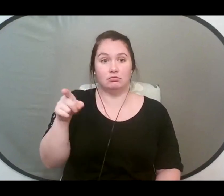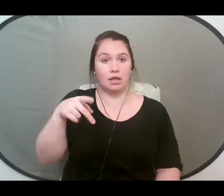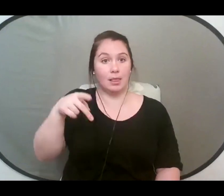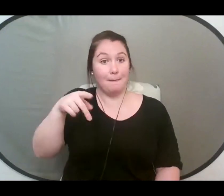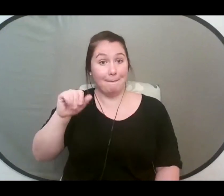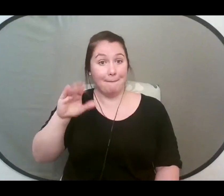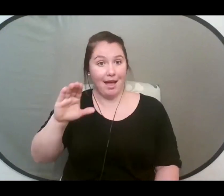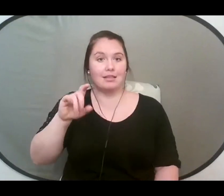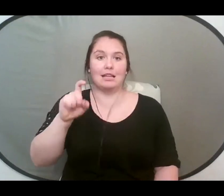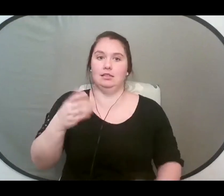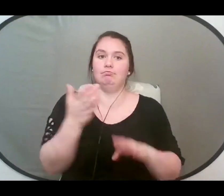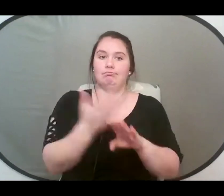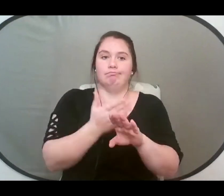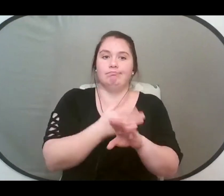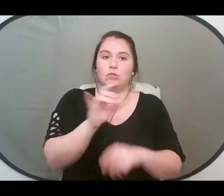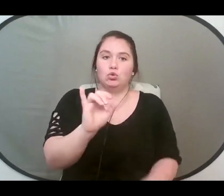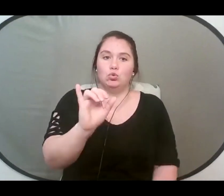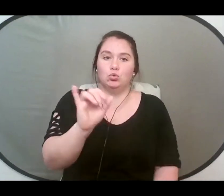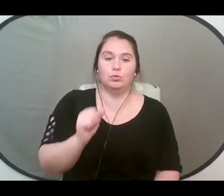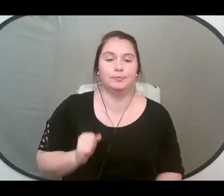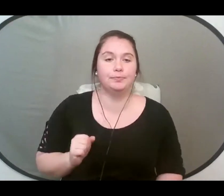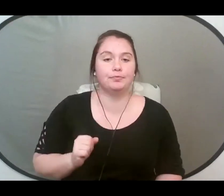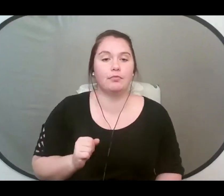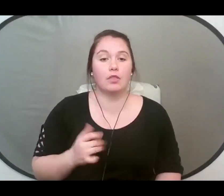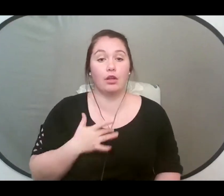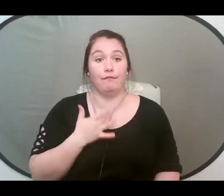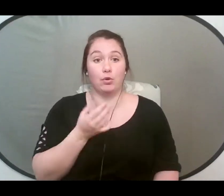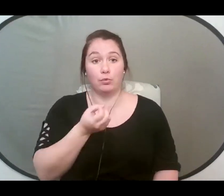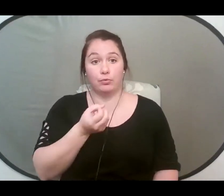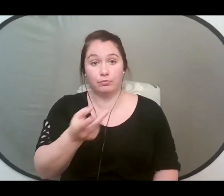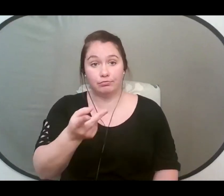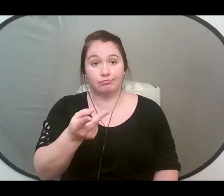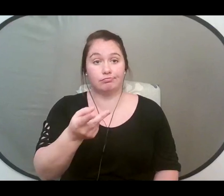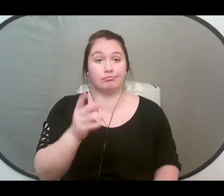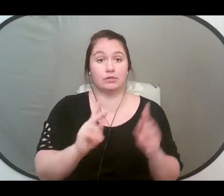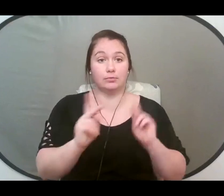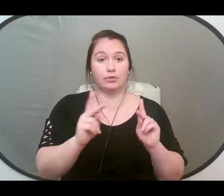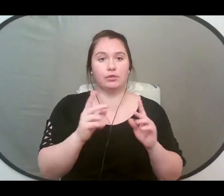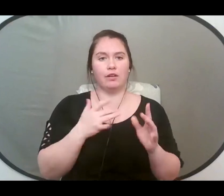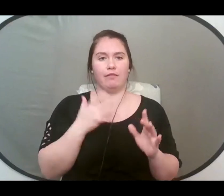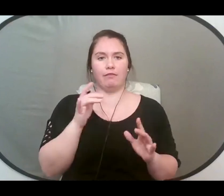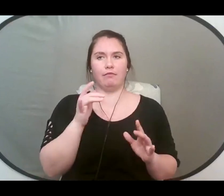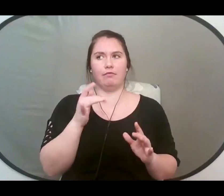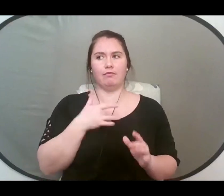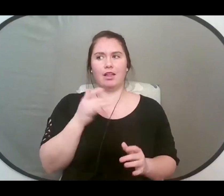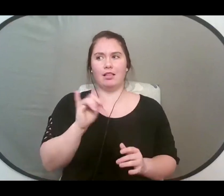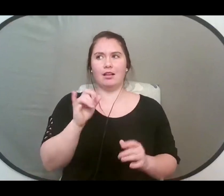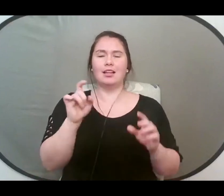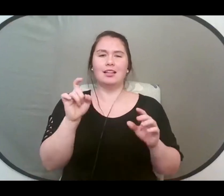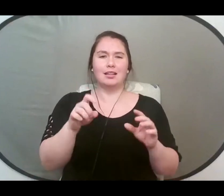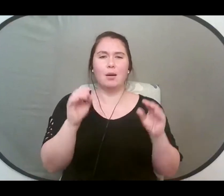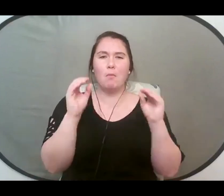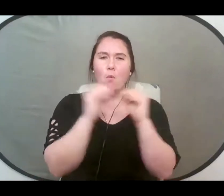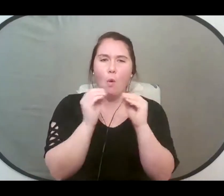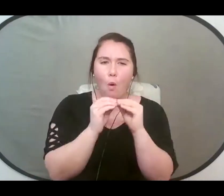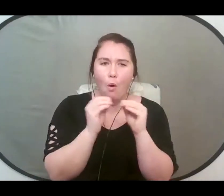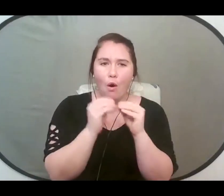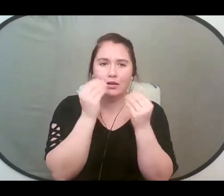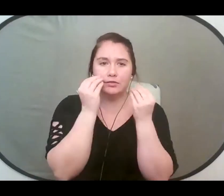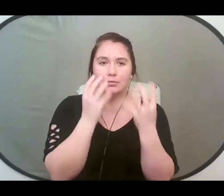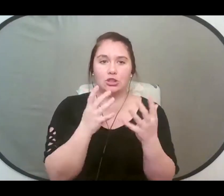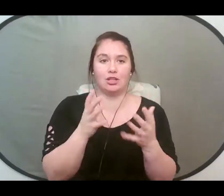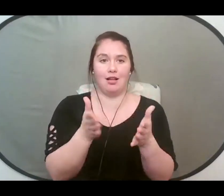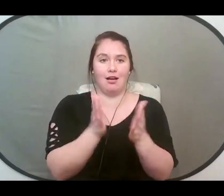as well. A few people felt they could use a little more detailed information and asked about the